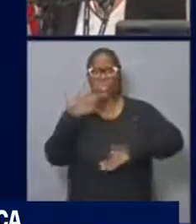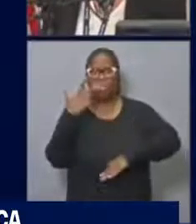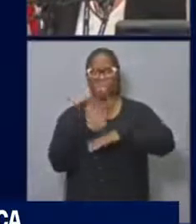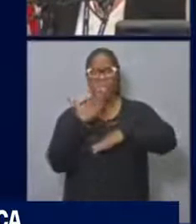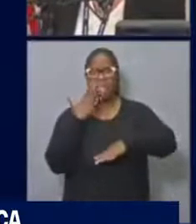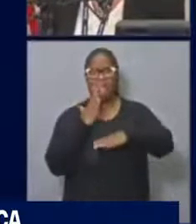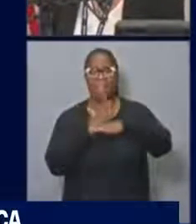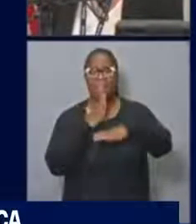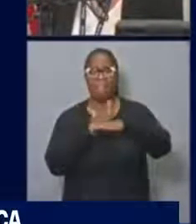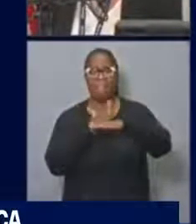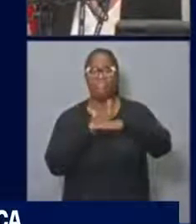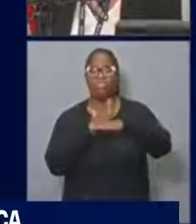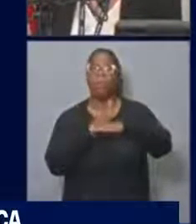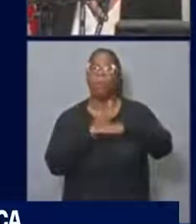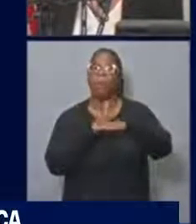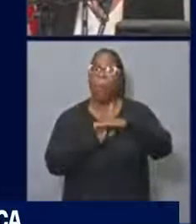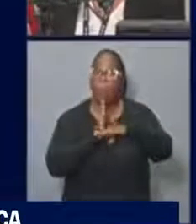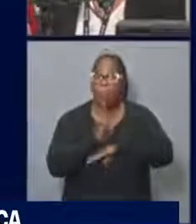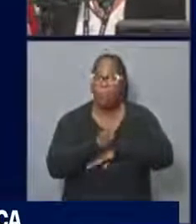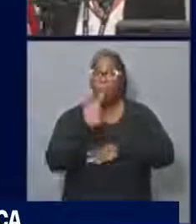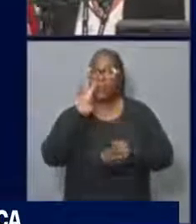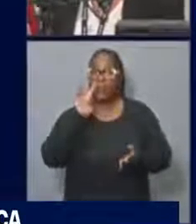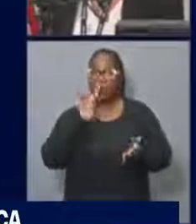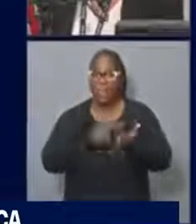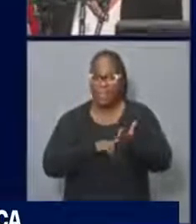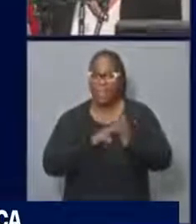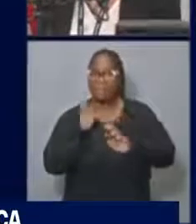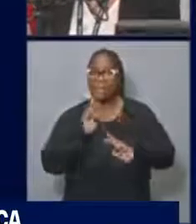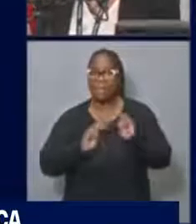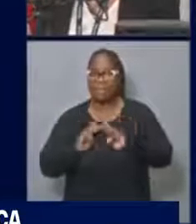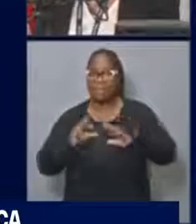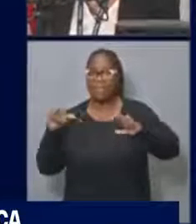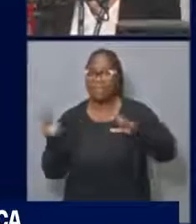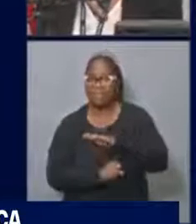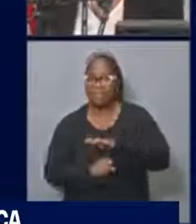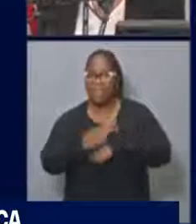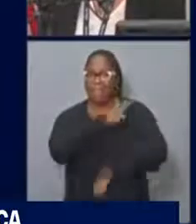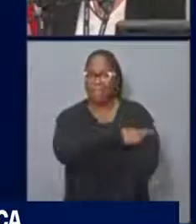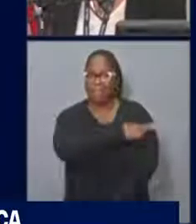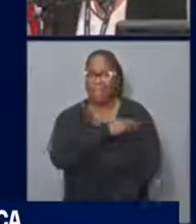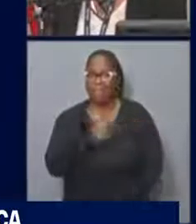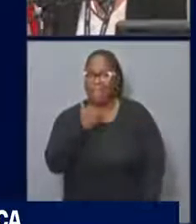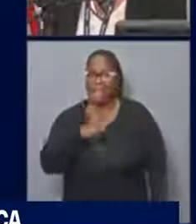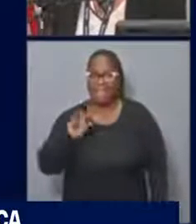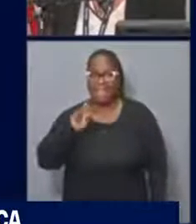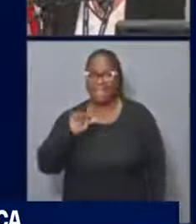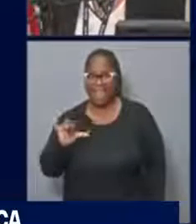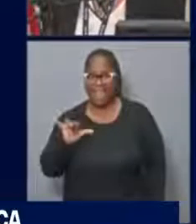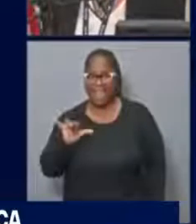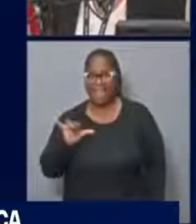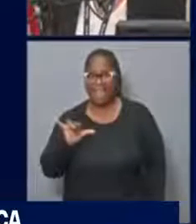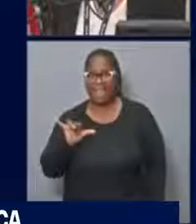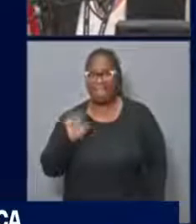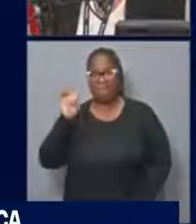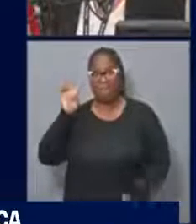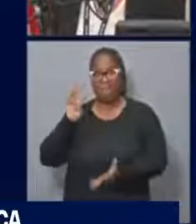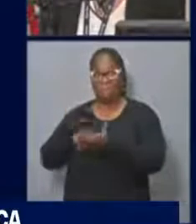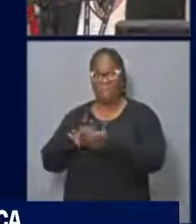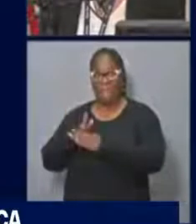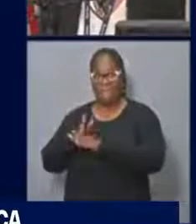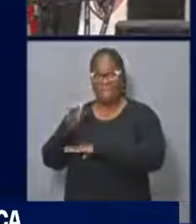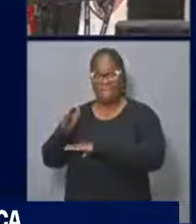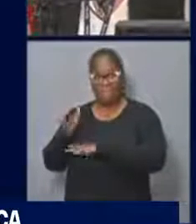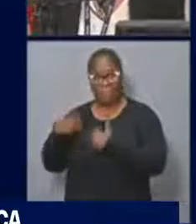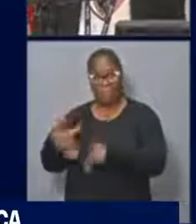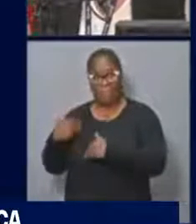over 2,000 people hospitalized on a given day, which is more people hospitalized each day for COVID-19 than at any